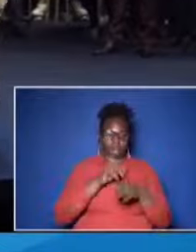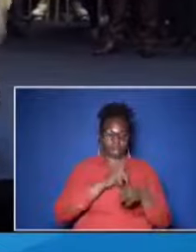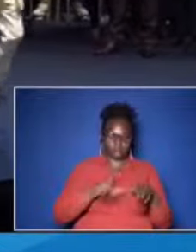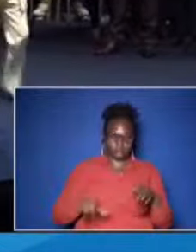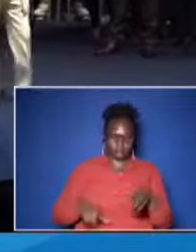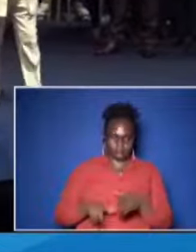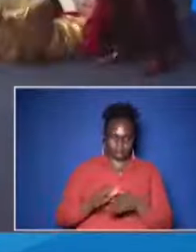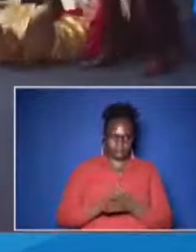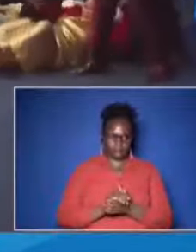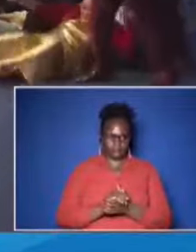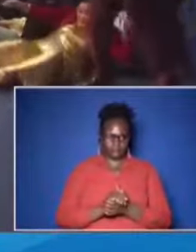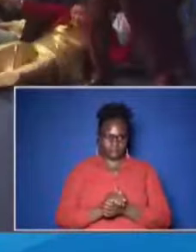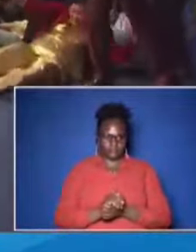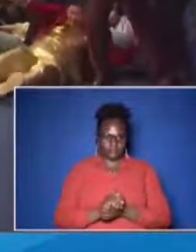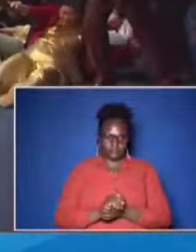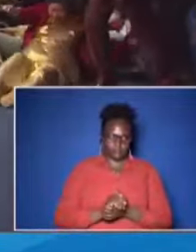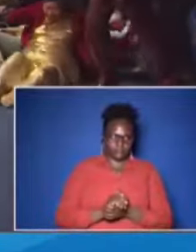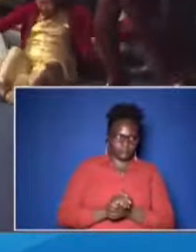Lord